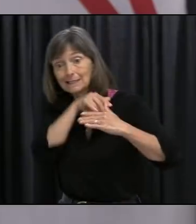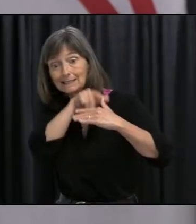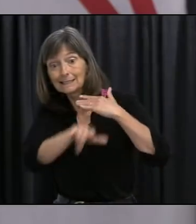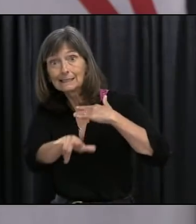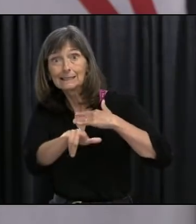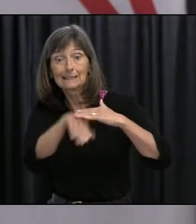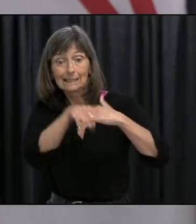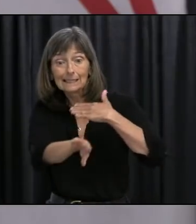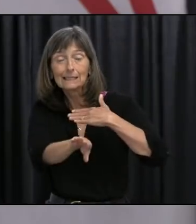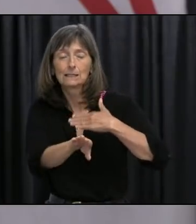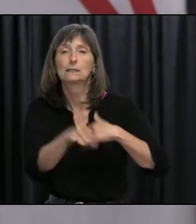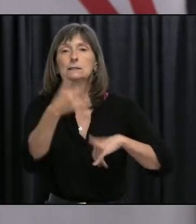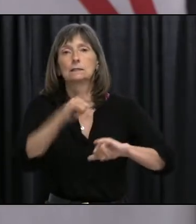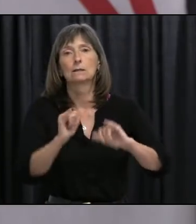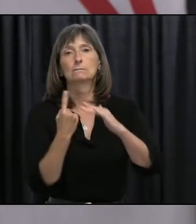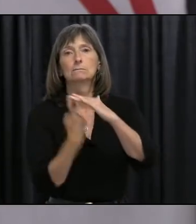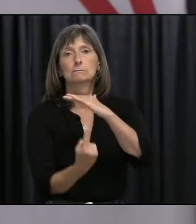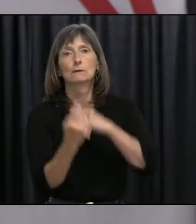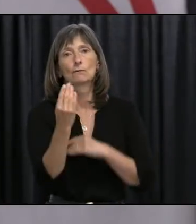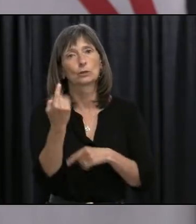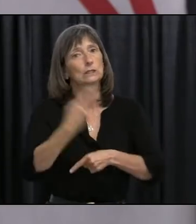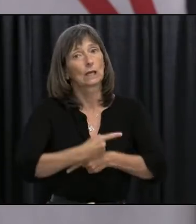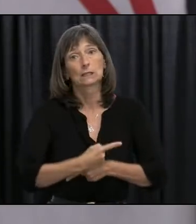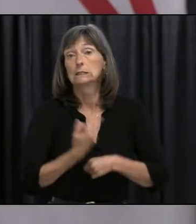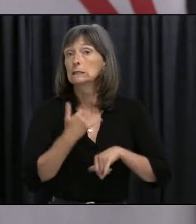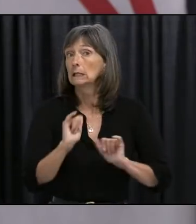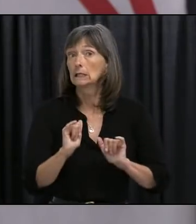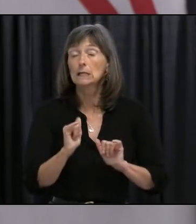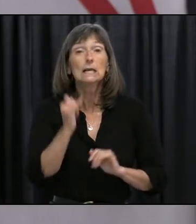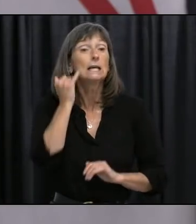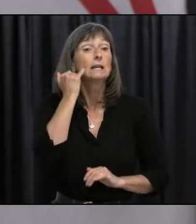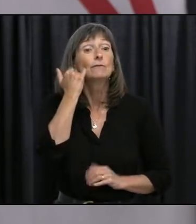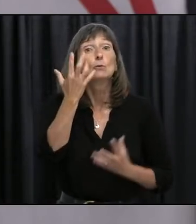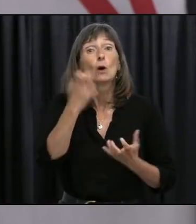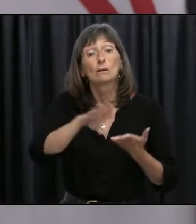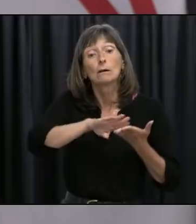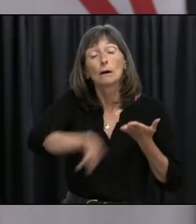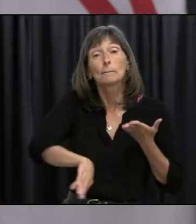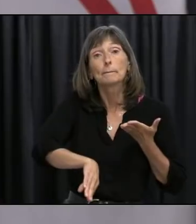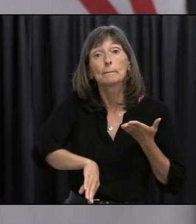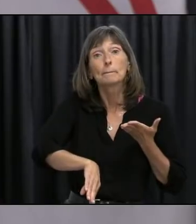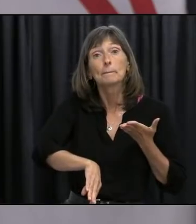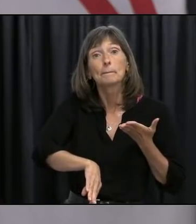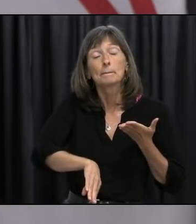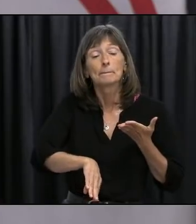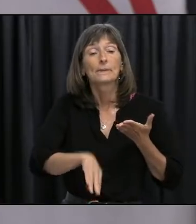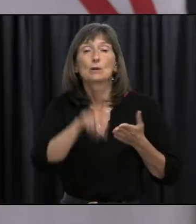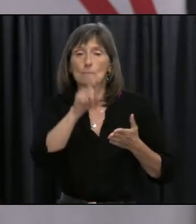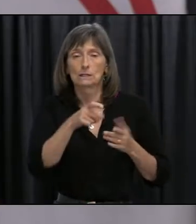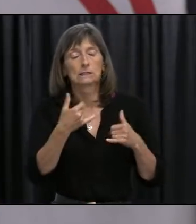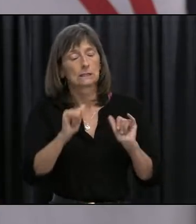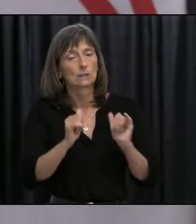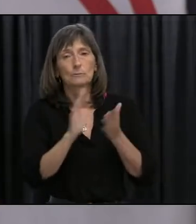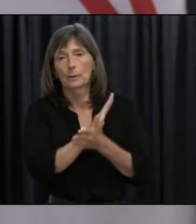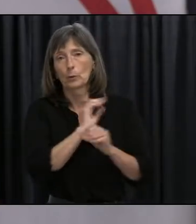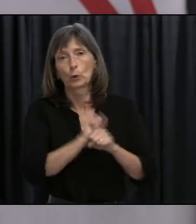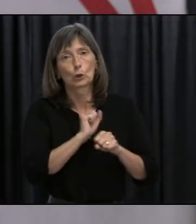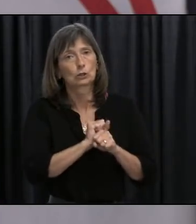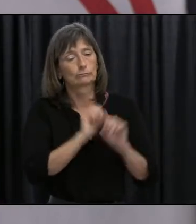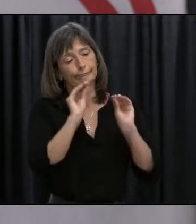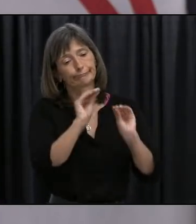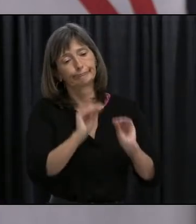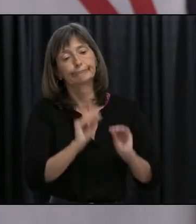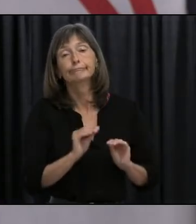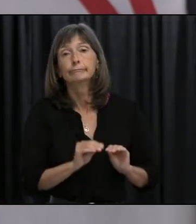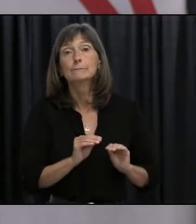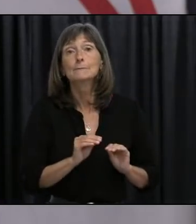The documentation is still required for an exemption order if you want to visit our province from outside of the Atlantic bubble. So all those travel